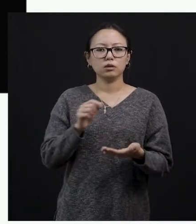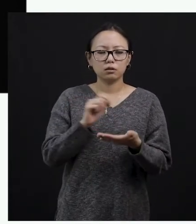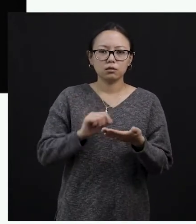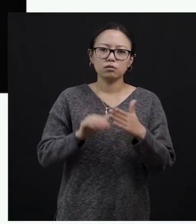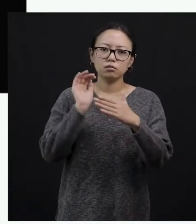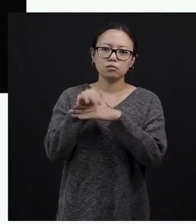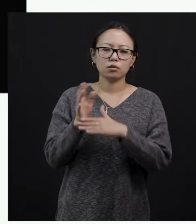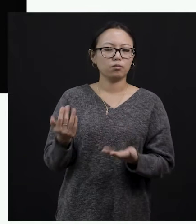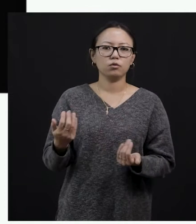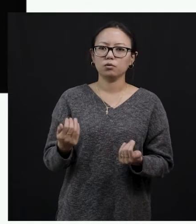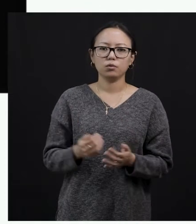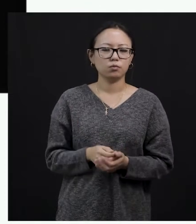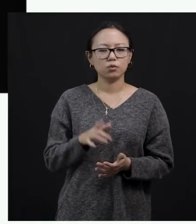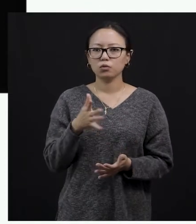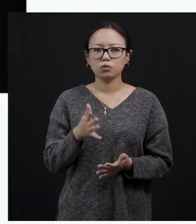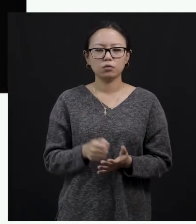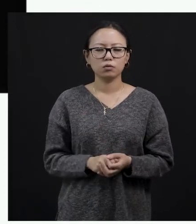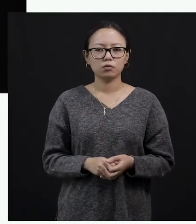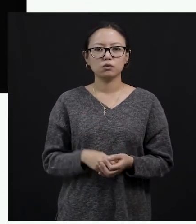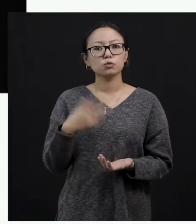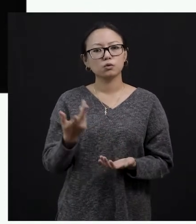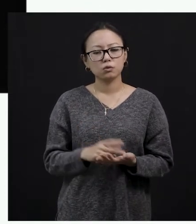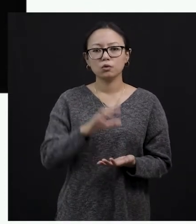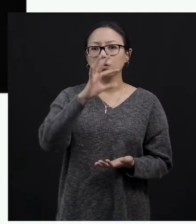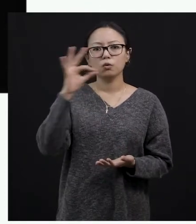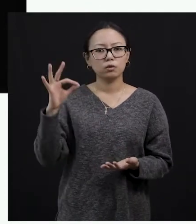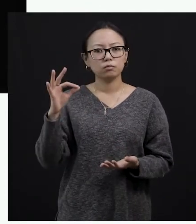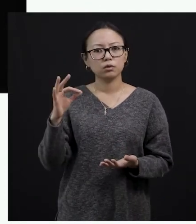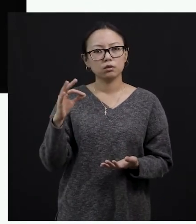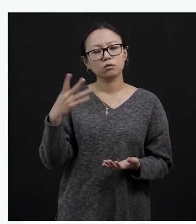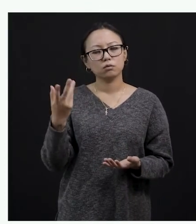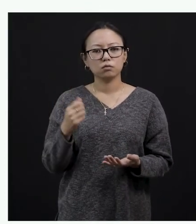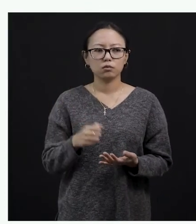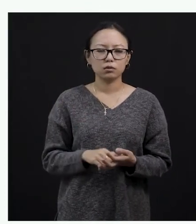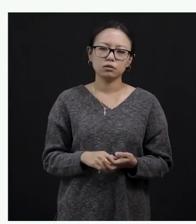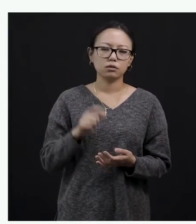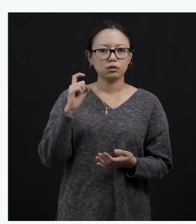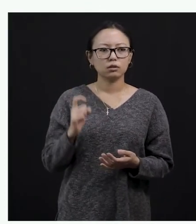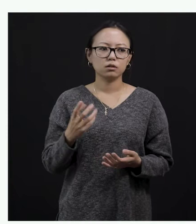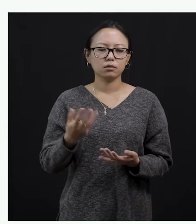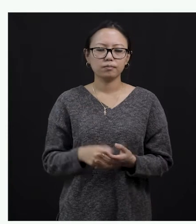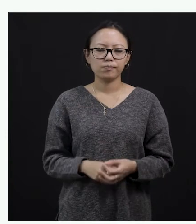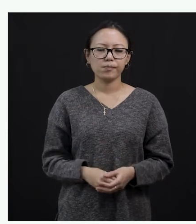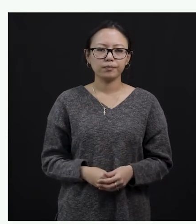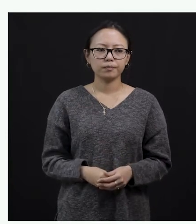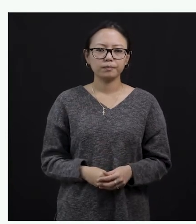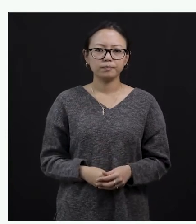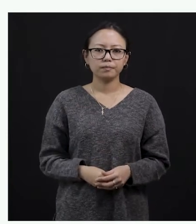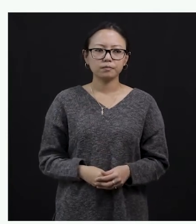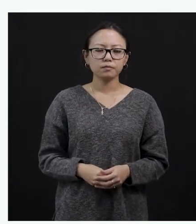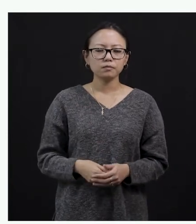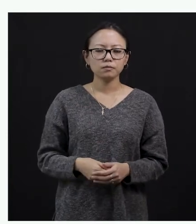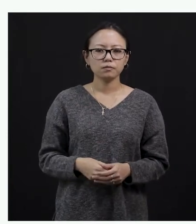these mistakes, it takes about a month also. All right, so now, he told